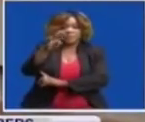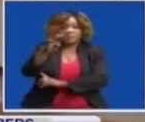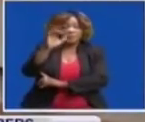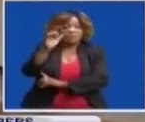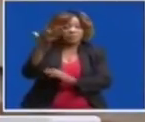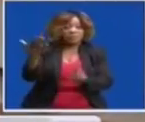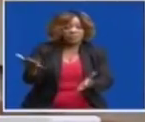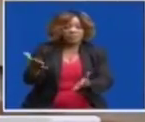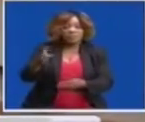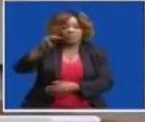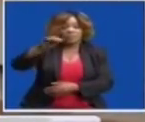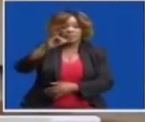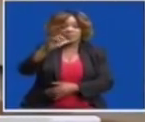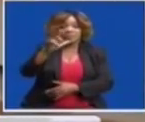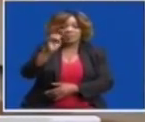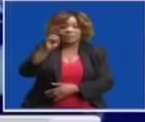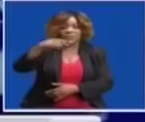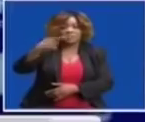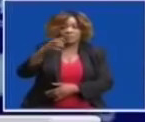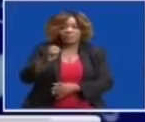News in Milenge District.